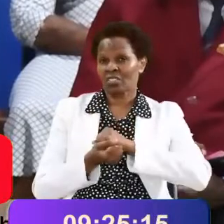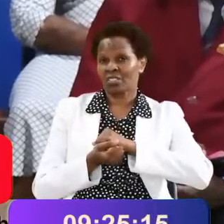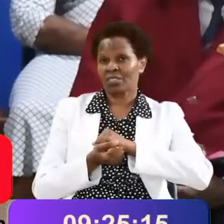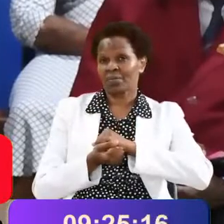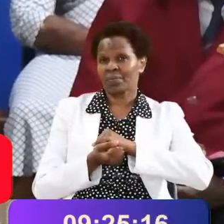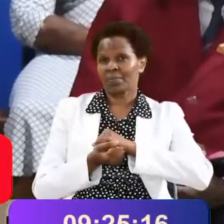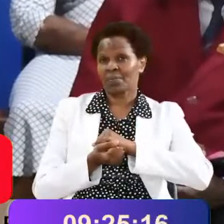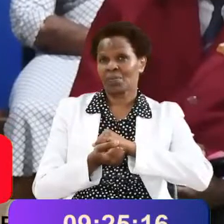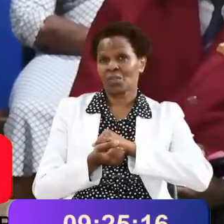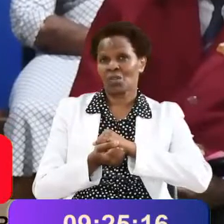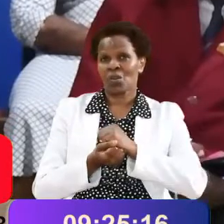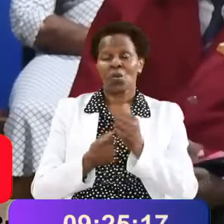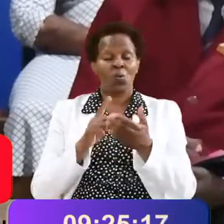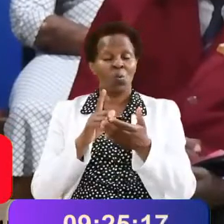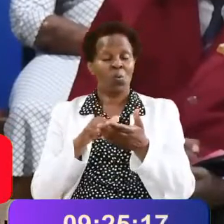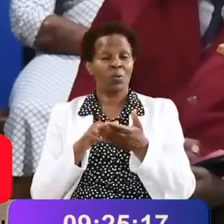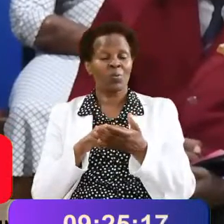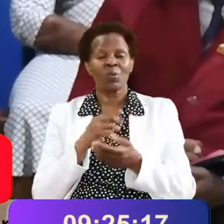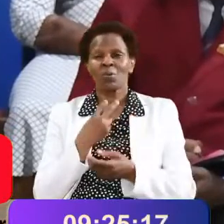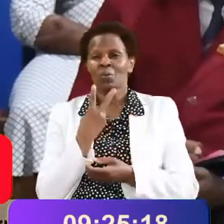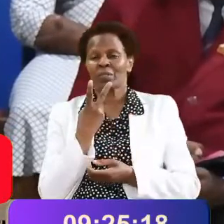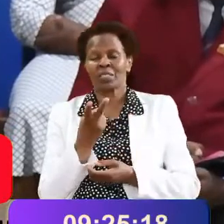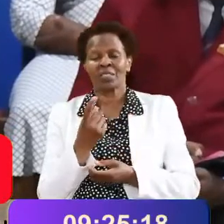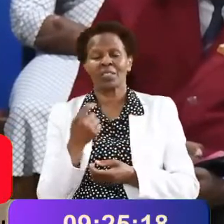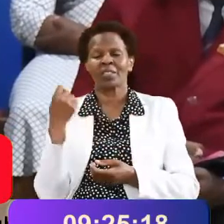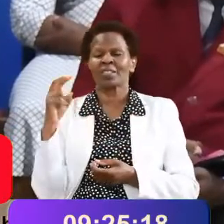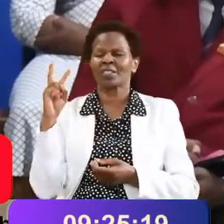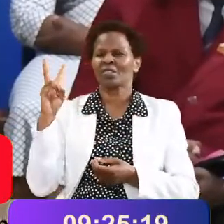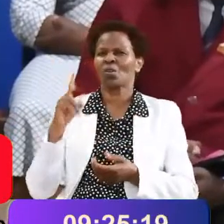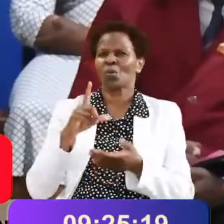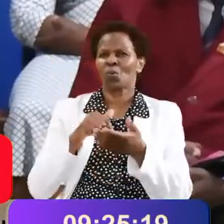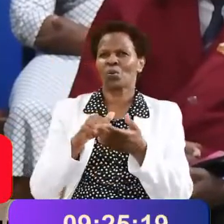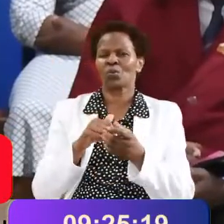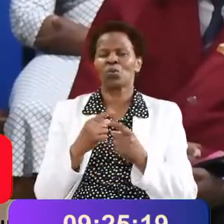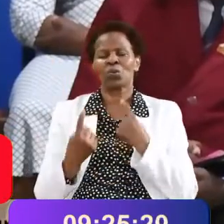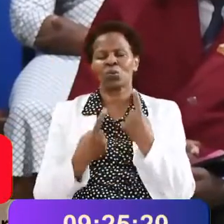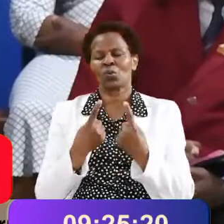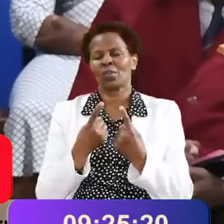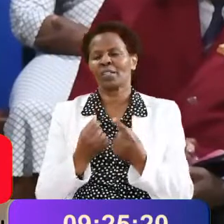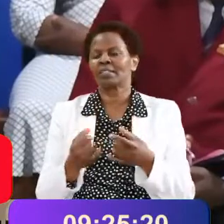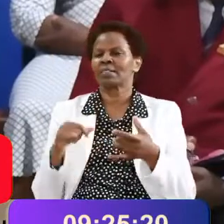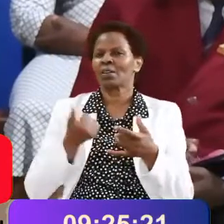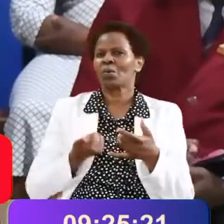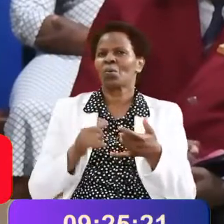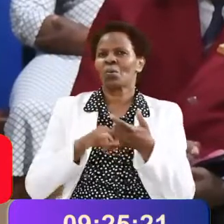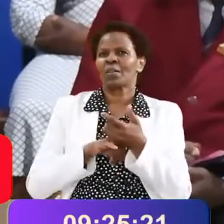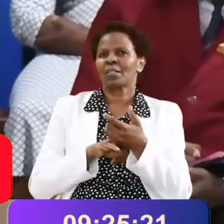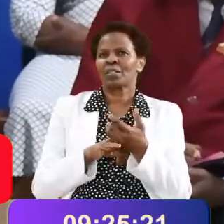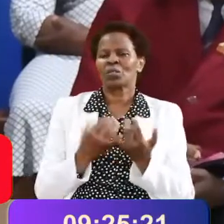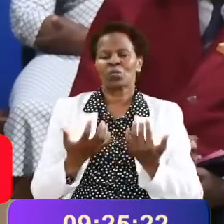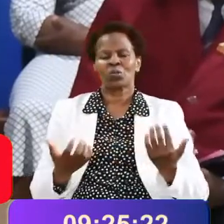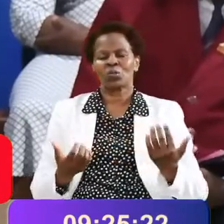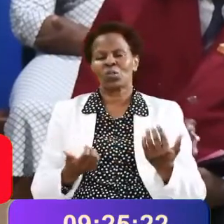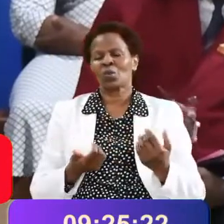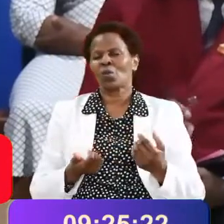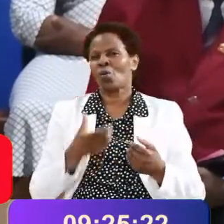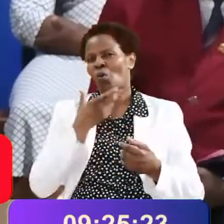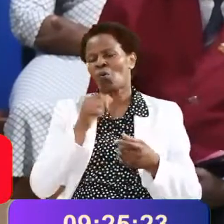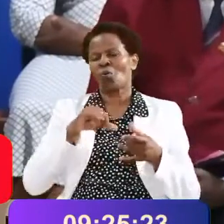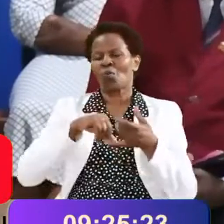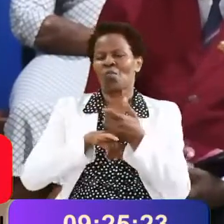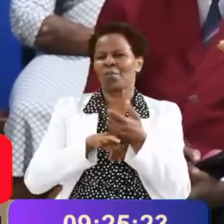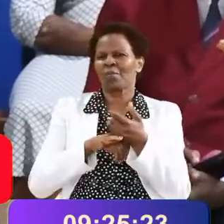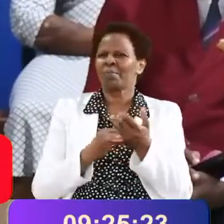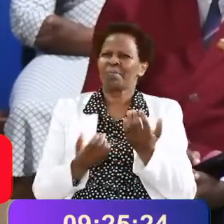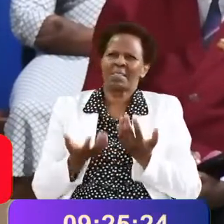The utterances that we speak to one another as husbands and wives and even to the children, would they change? Would we change